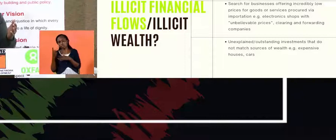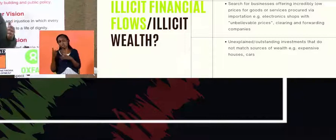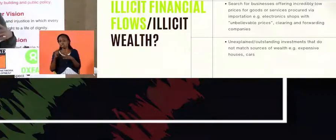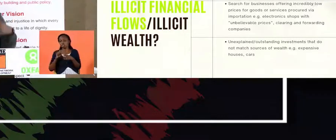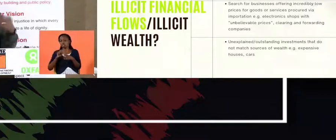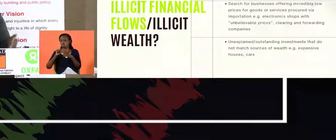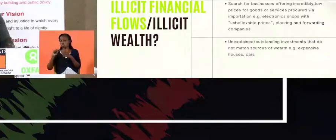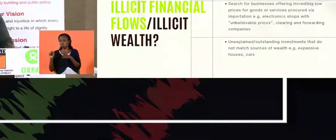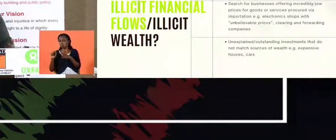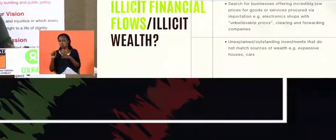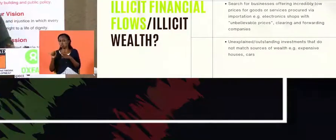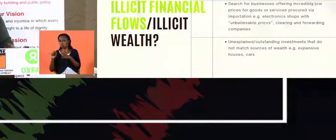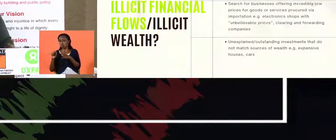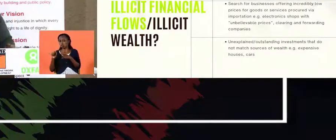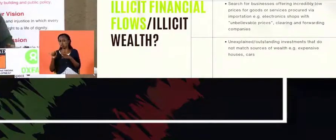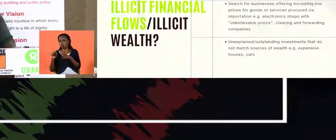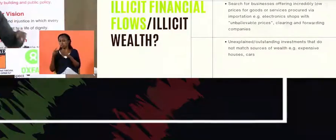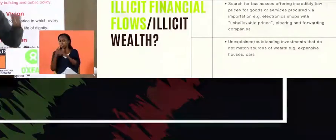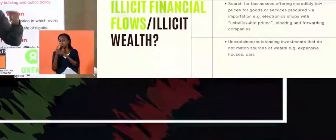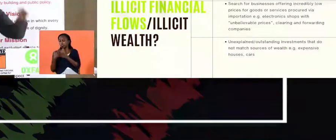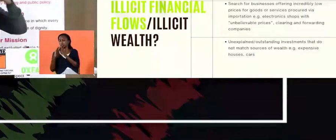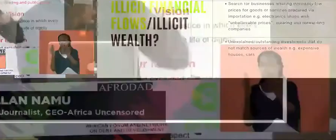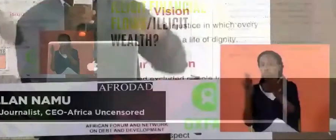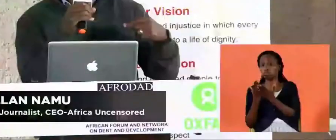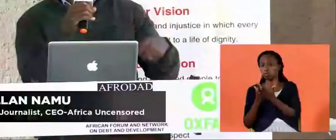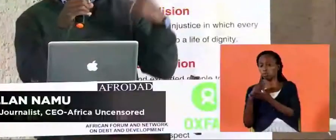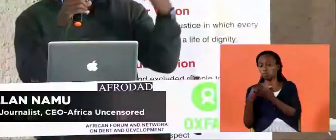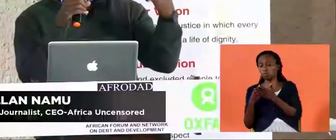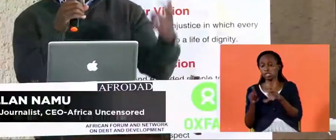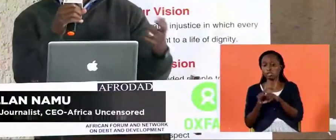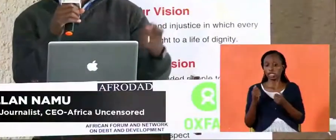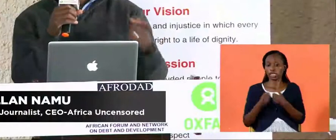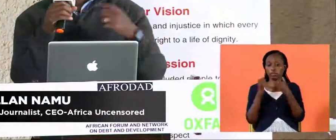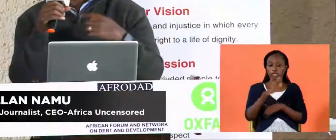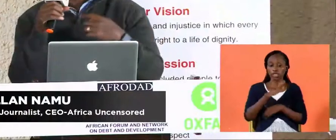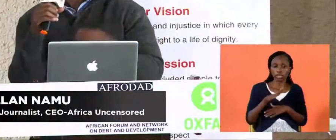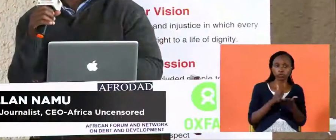these jurisdictions by the way of money. But it also happens locally within our public